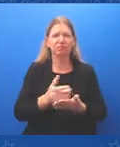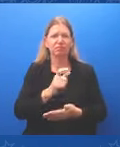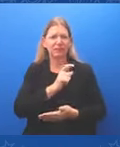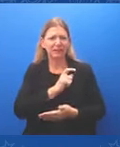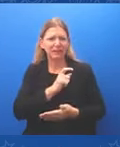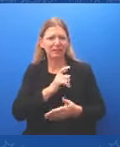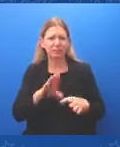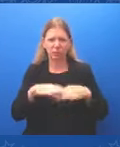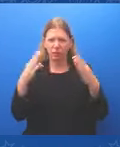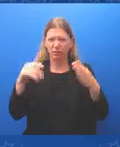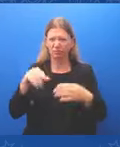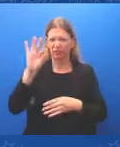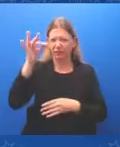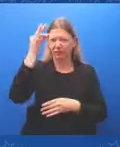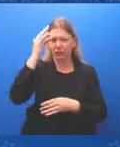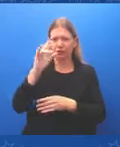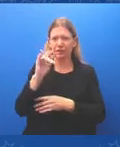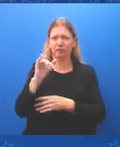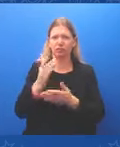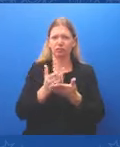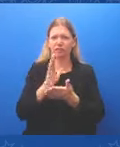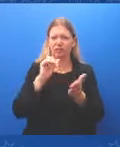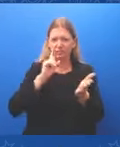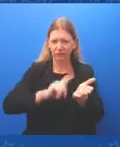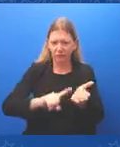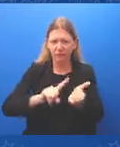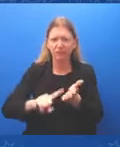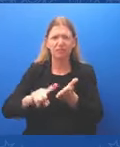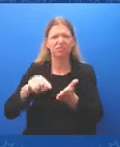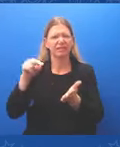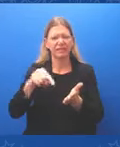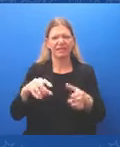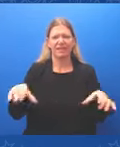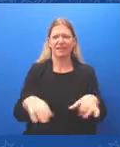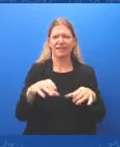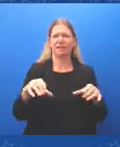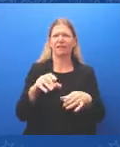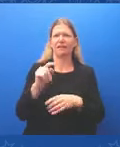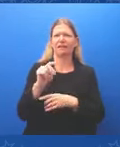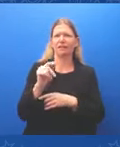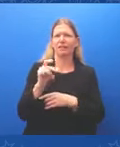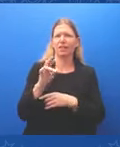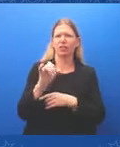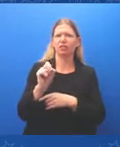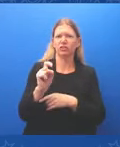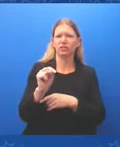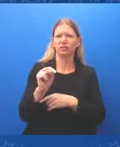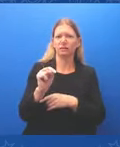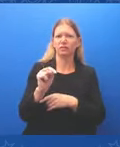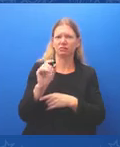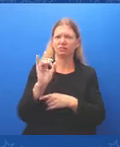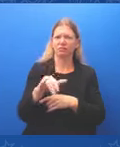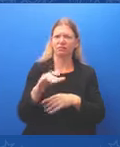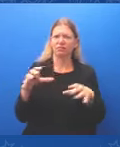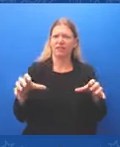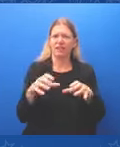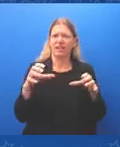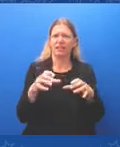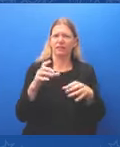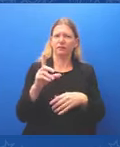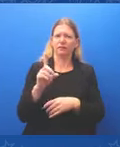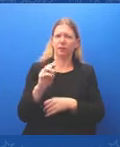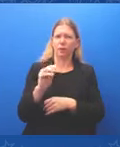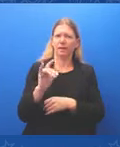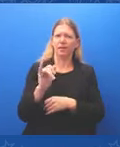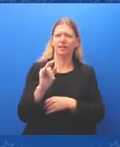crime, the act of domestic violent extremism, it clearly is. You know, but we know this, as I made